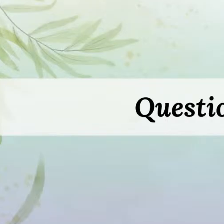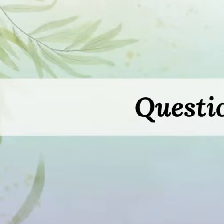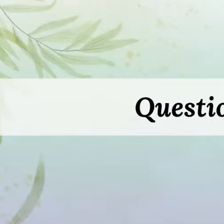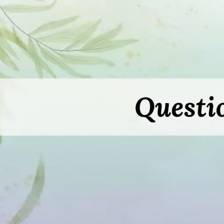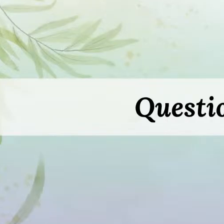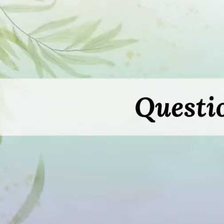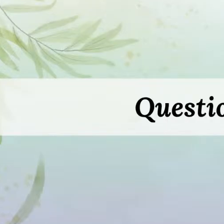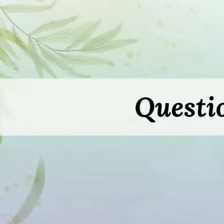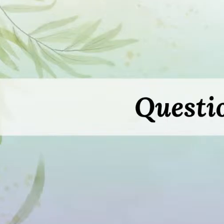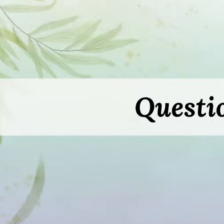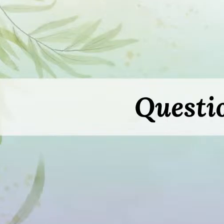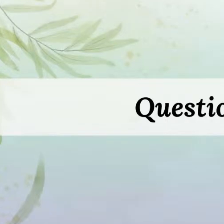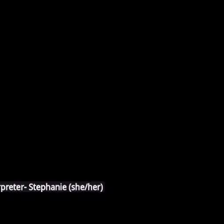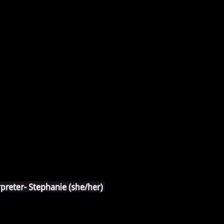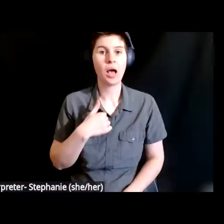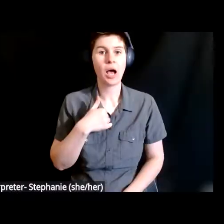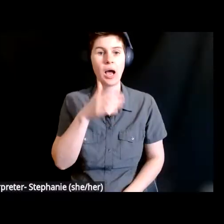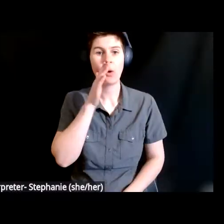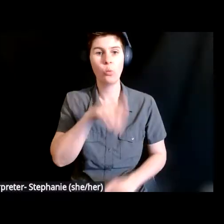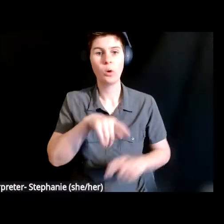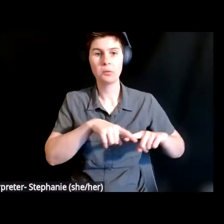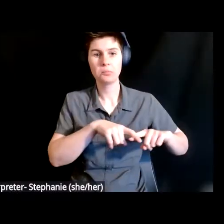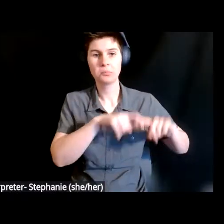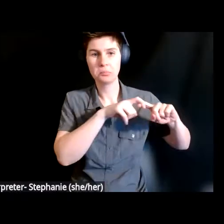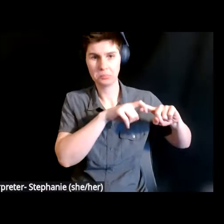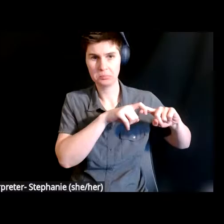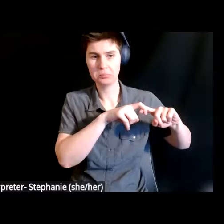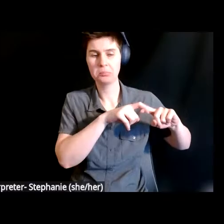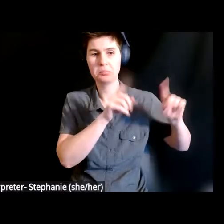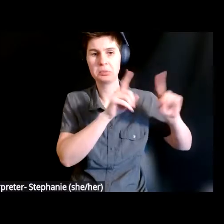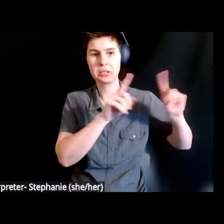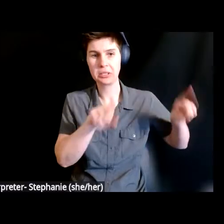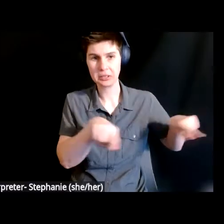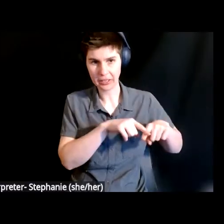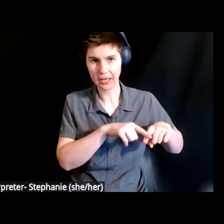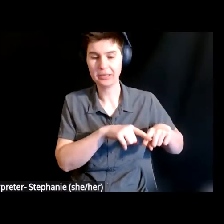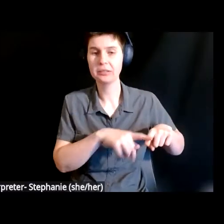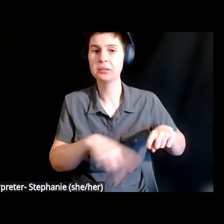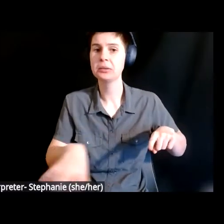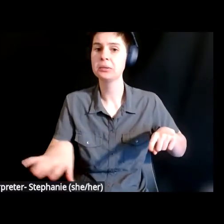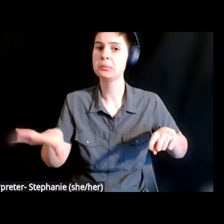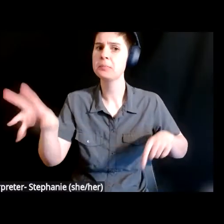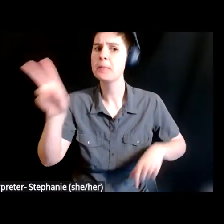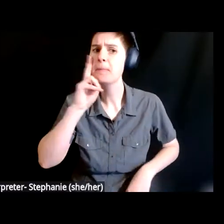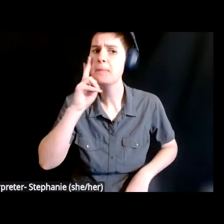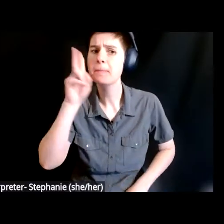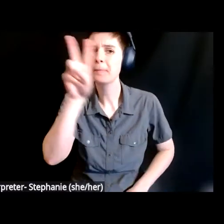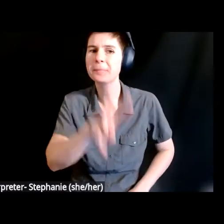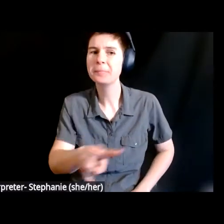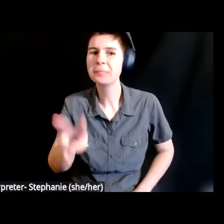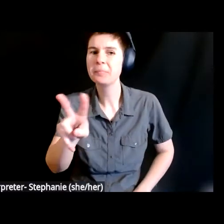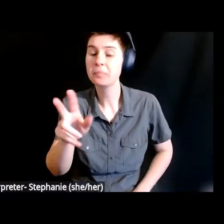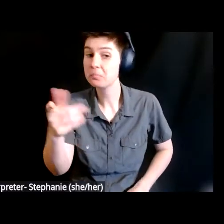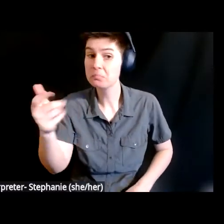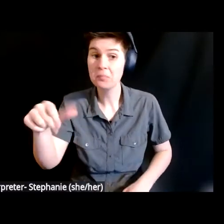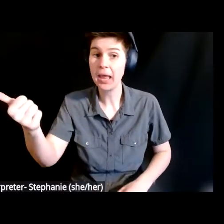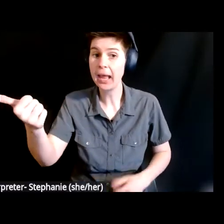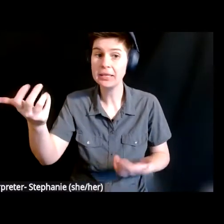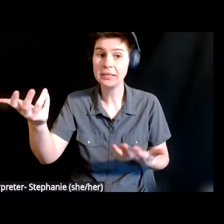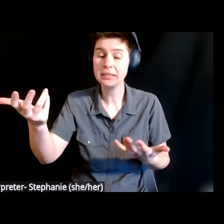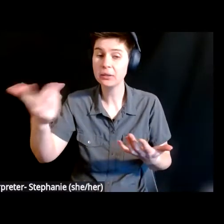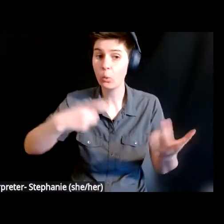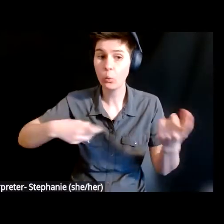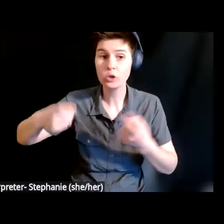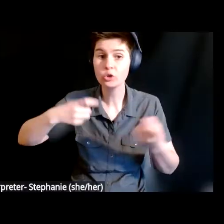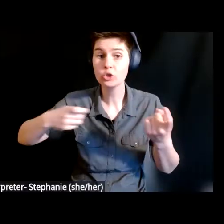stop sharing the slides and come back and see if you have any questions.